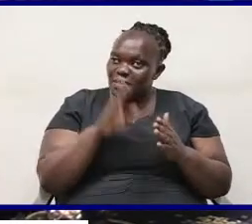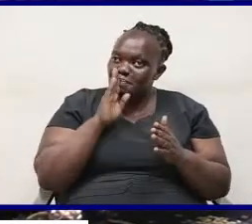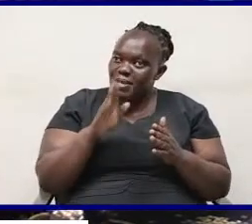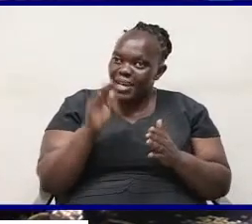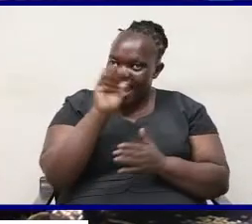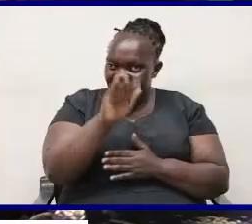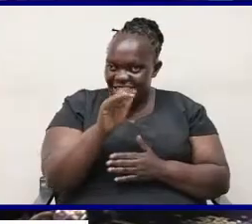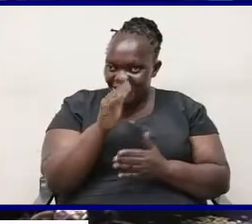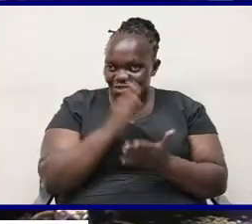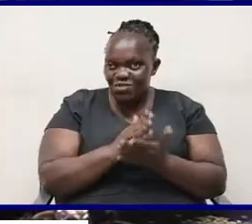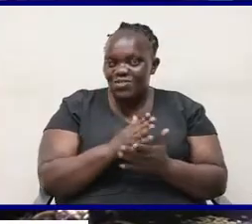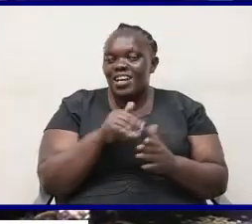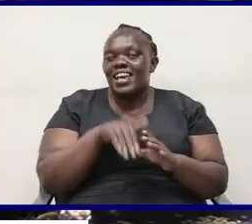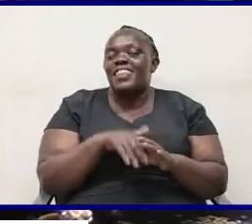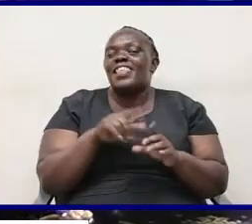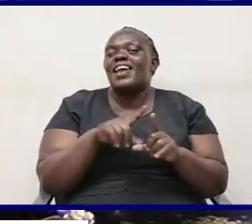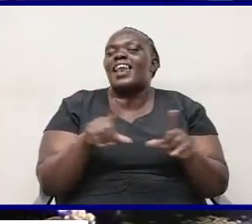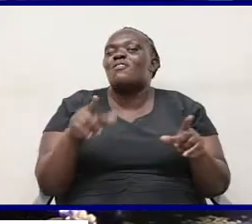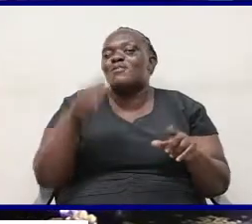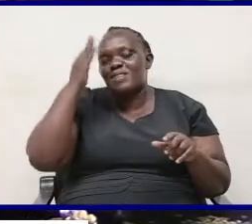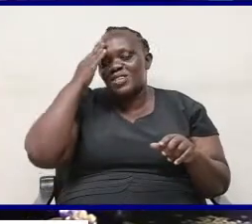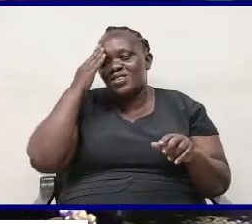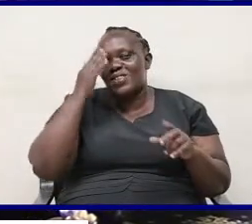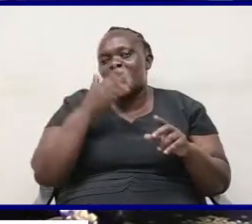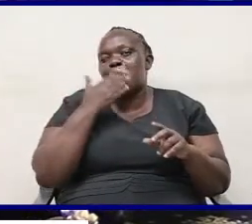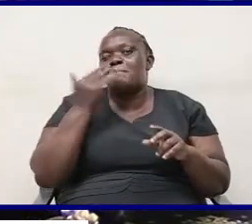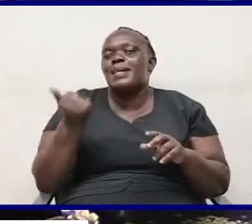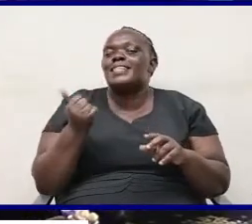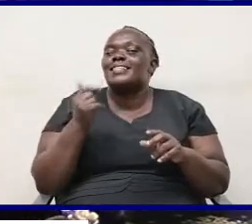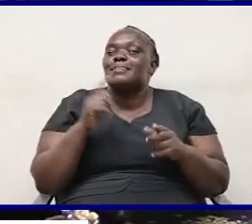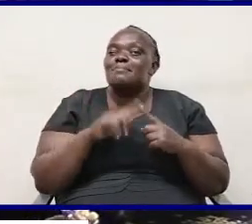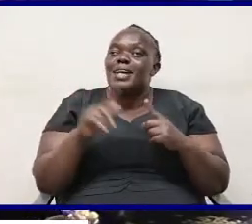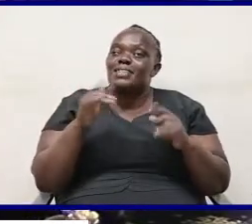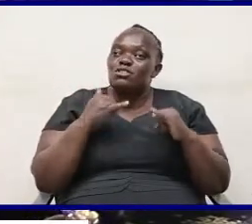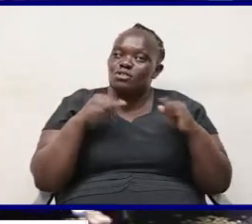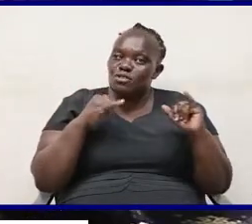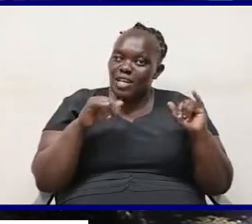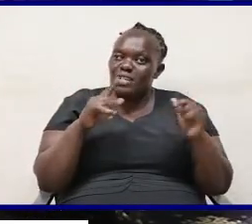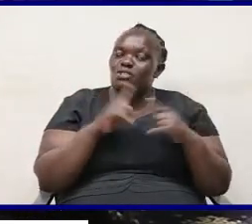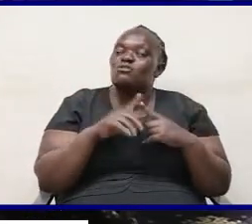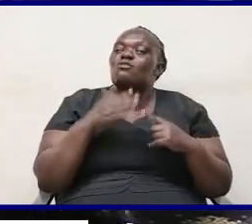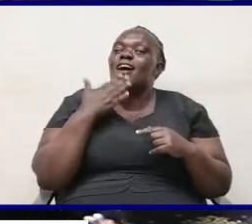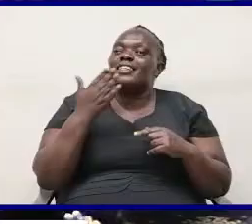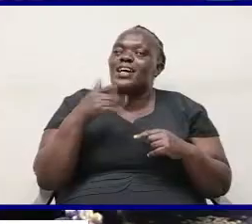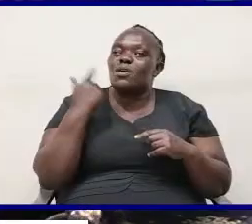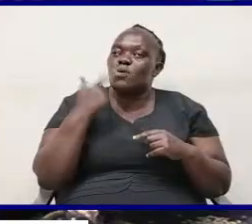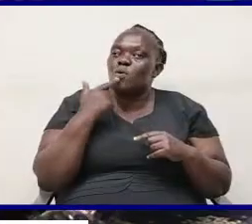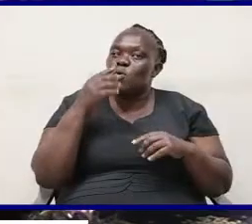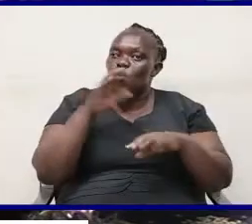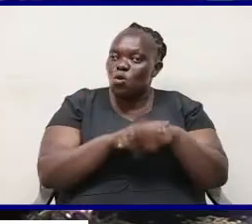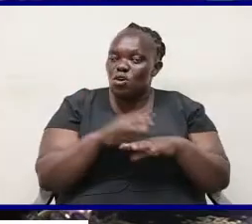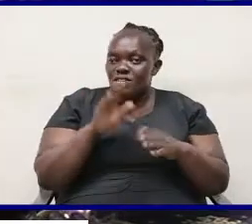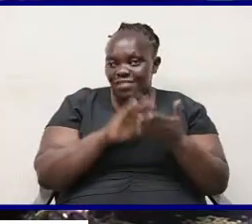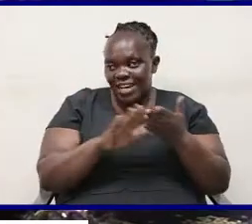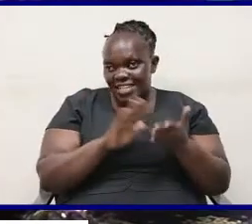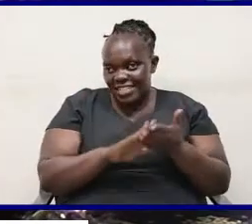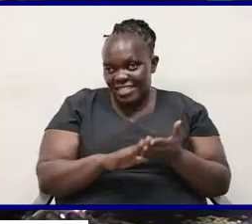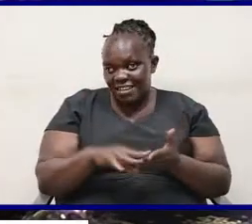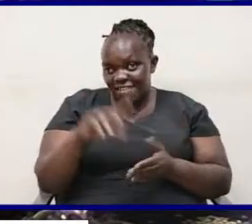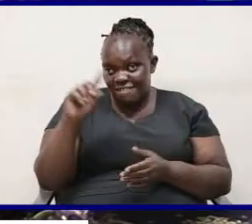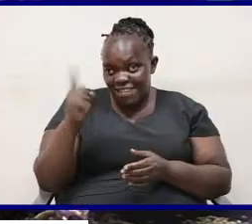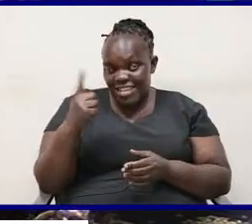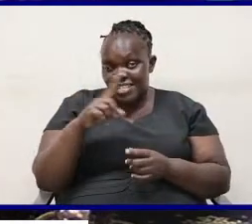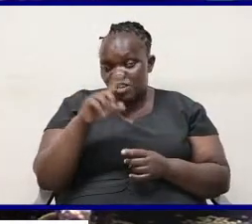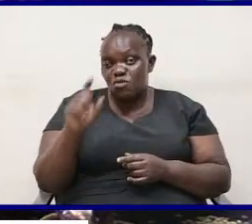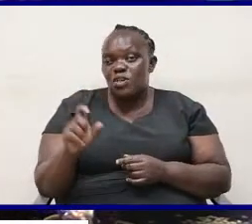being asked in the language I know the best, if you don't mind. But I'll try and answer the ones that I got very quickly. The